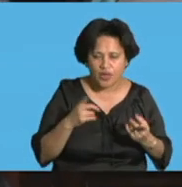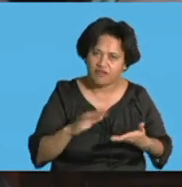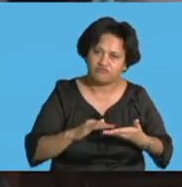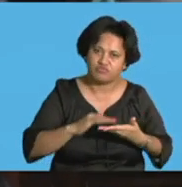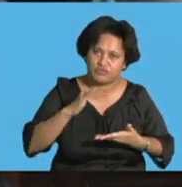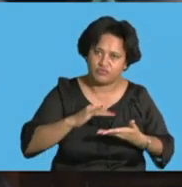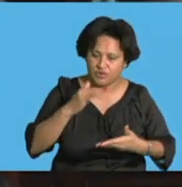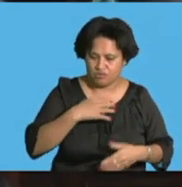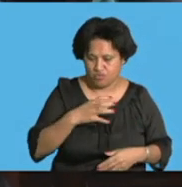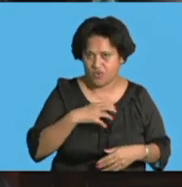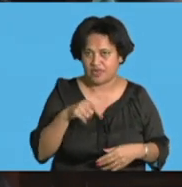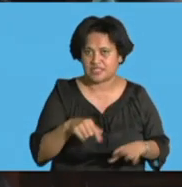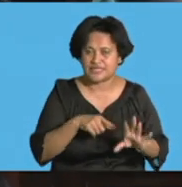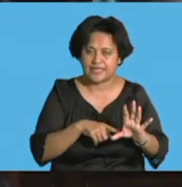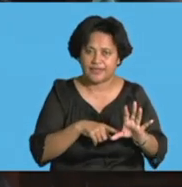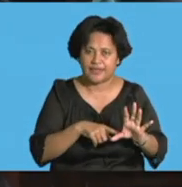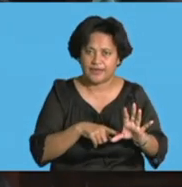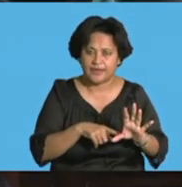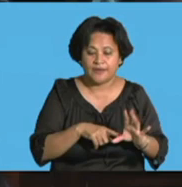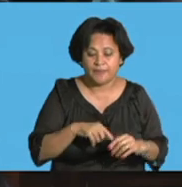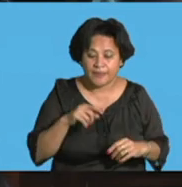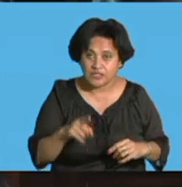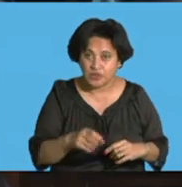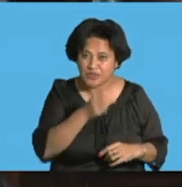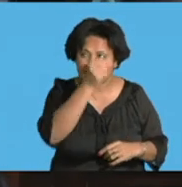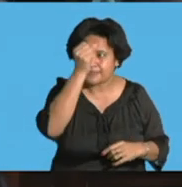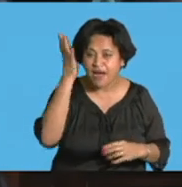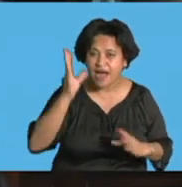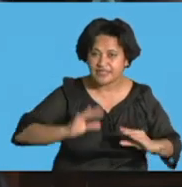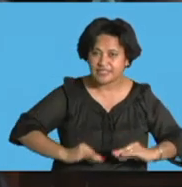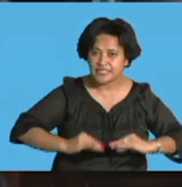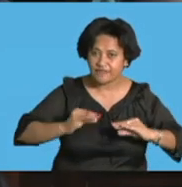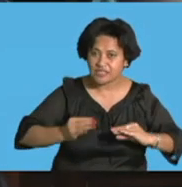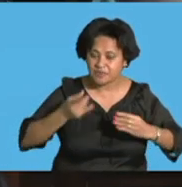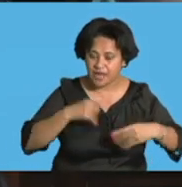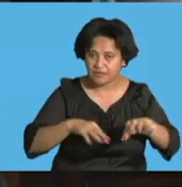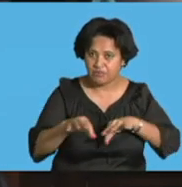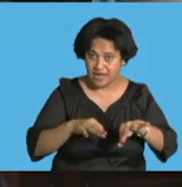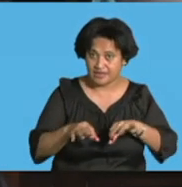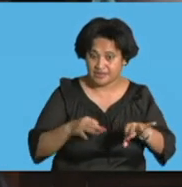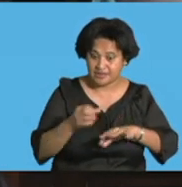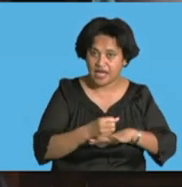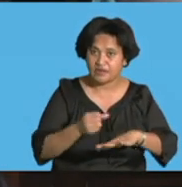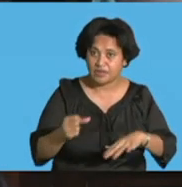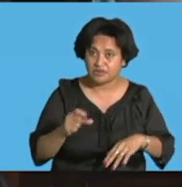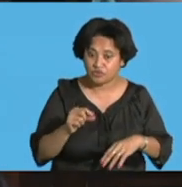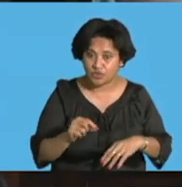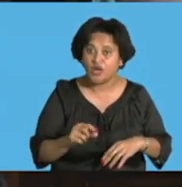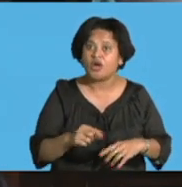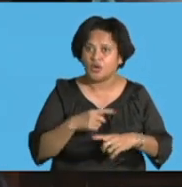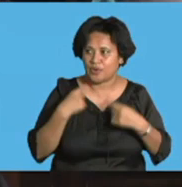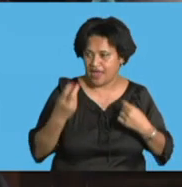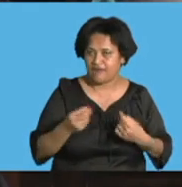last year. Through the smart investments and initiatives of the government, we are getting better returns and high